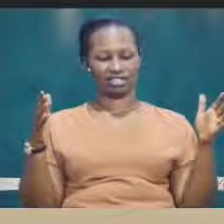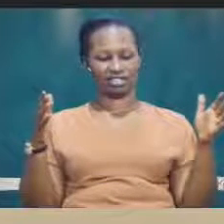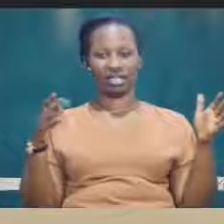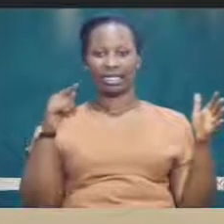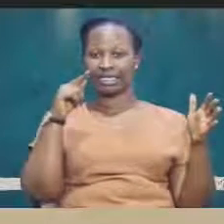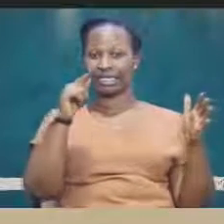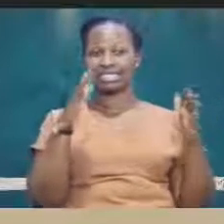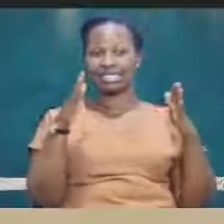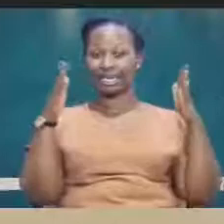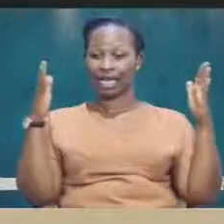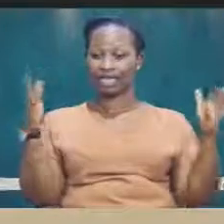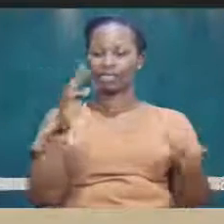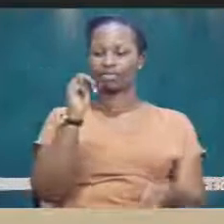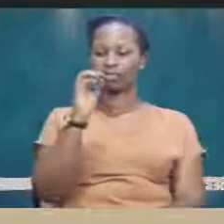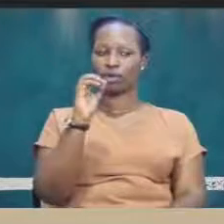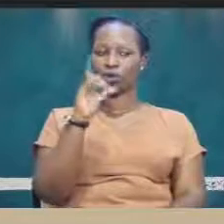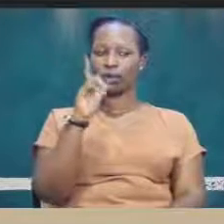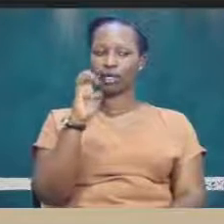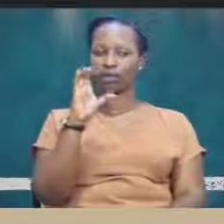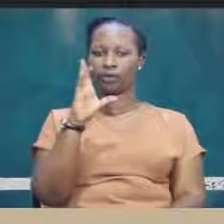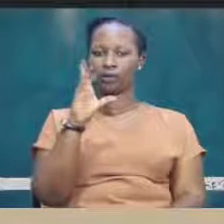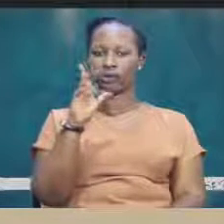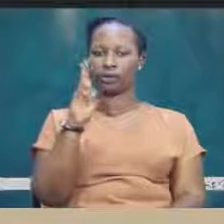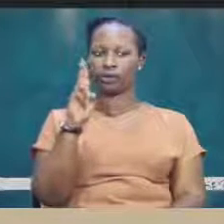These are large molecules which